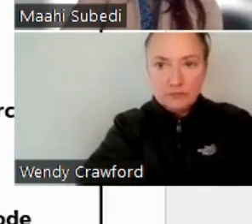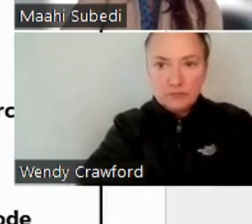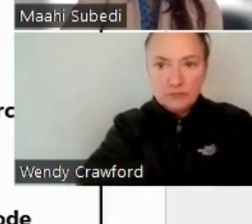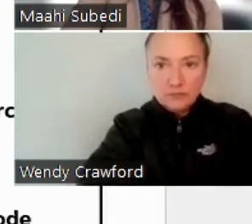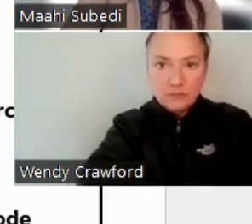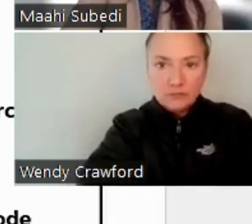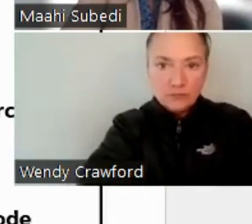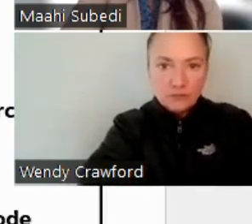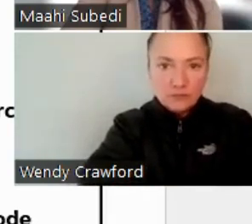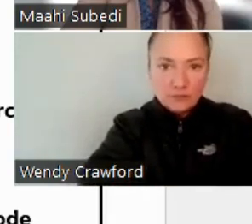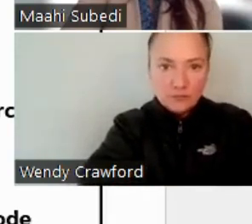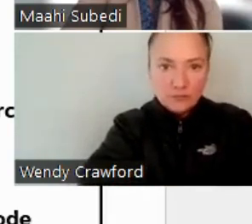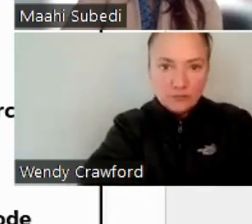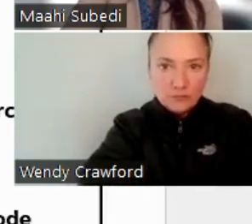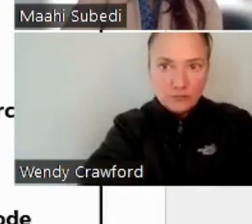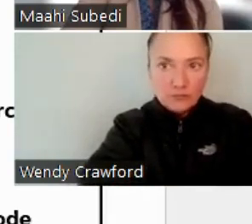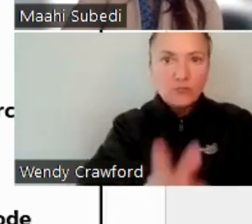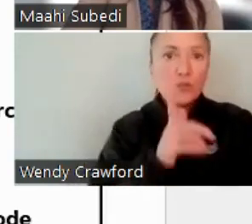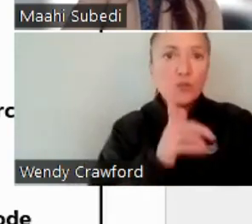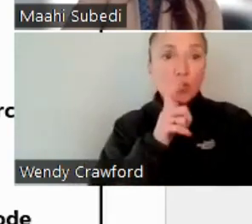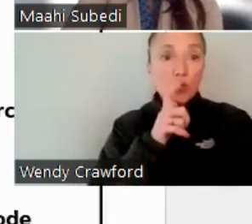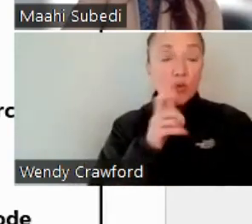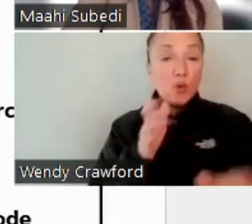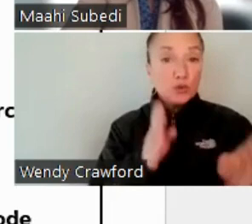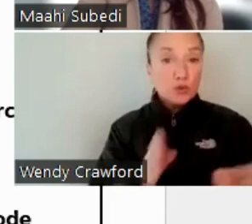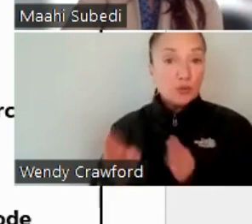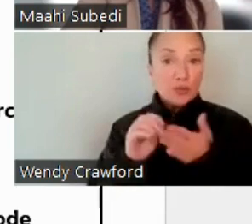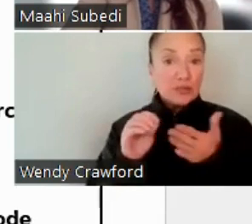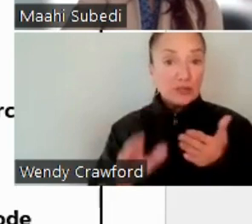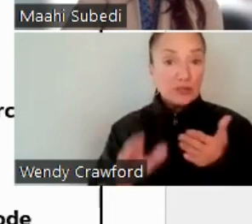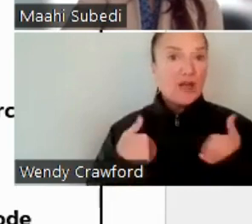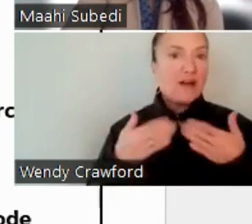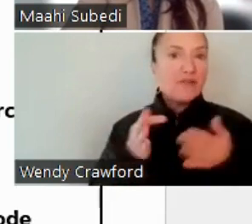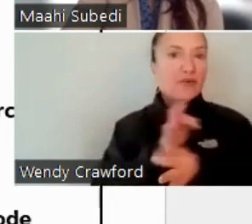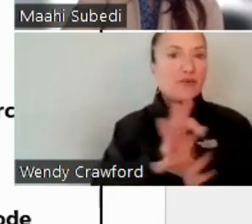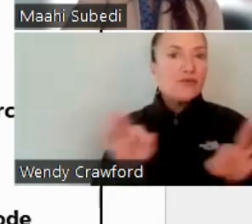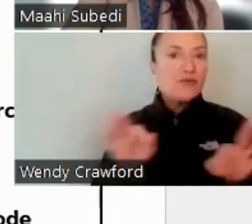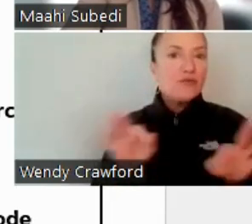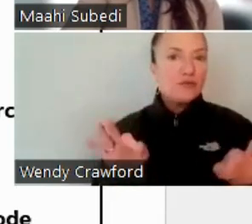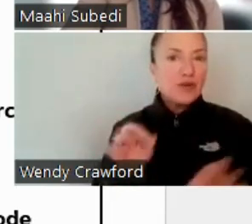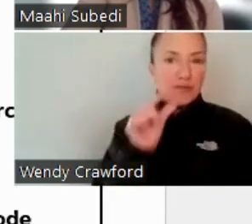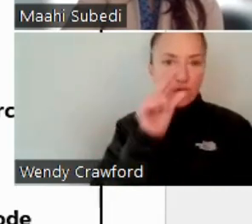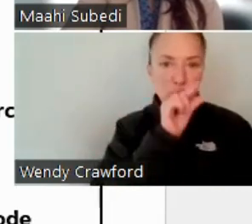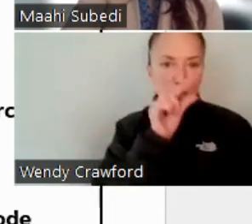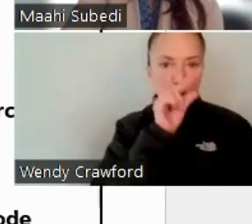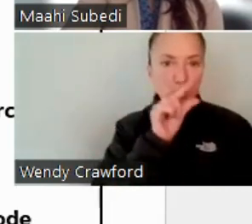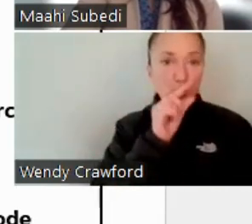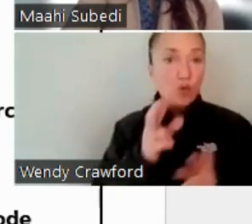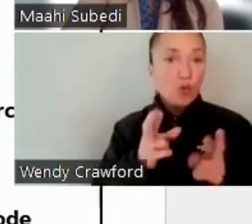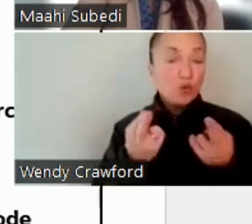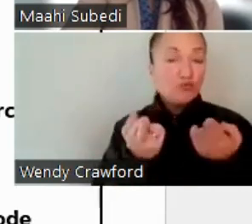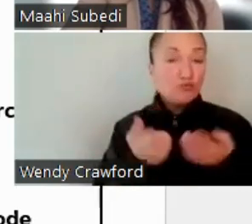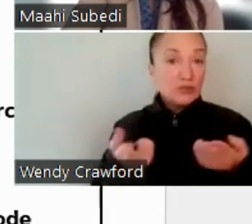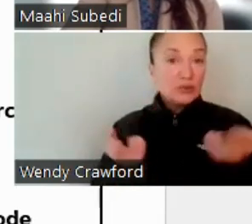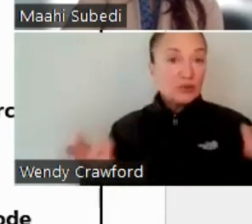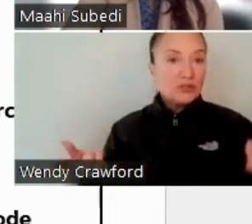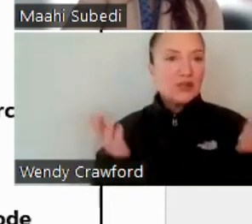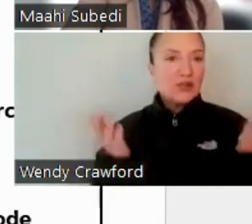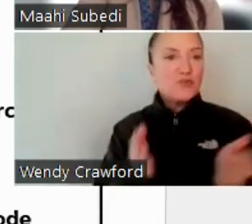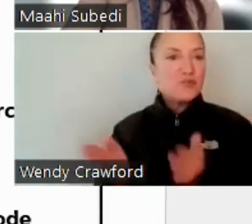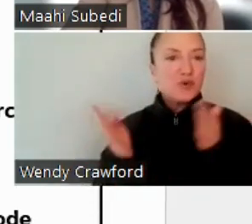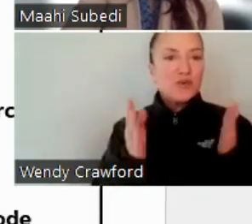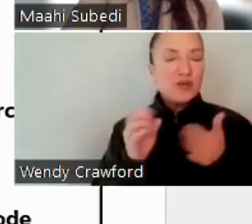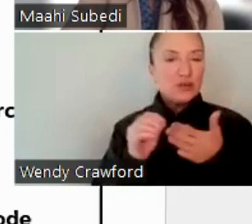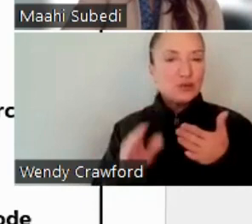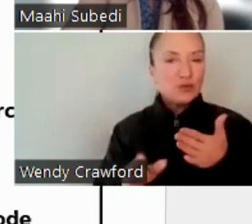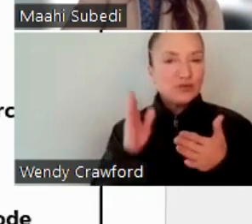winter that you want to prepare students for? So we have a free Google Drive of resources to prepare students for a career